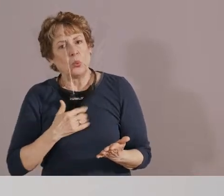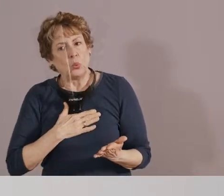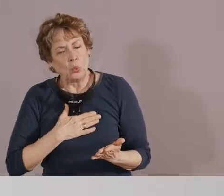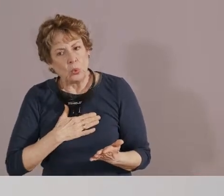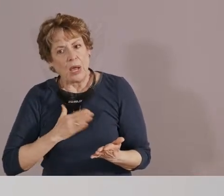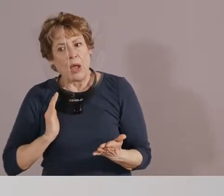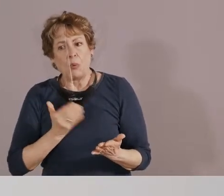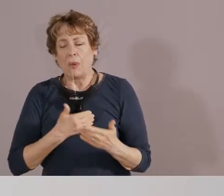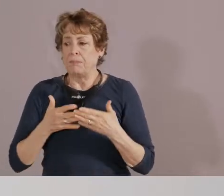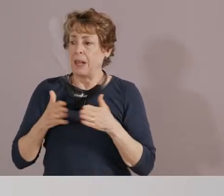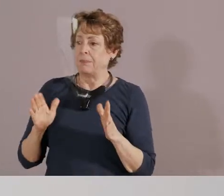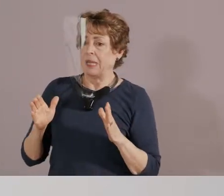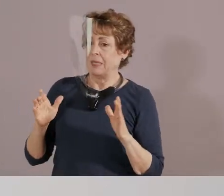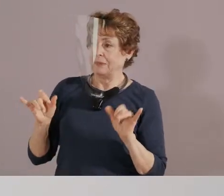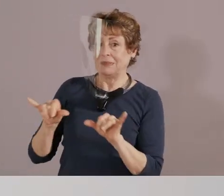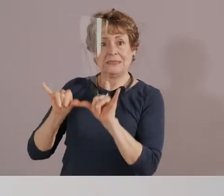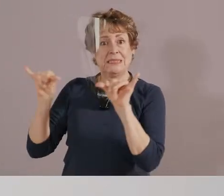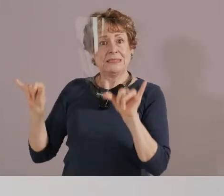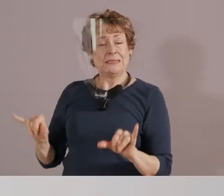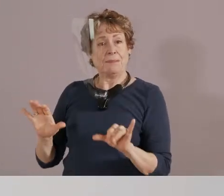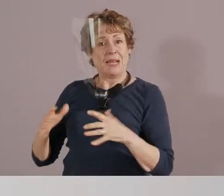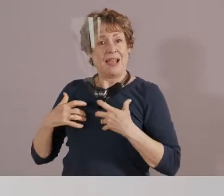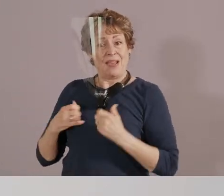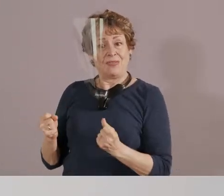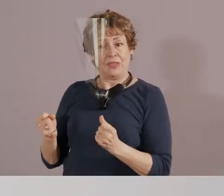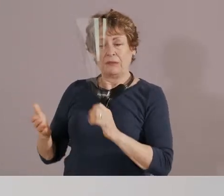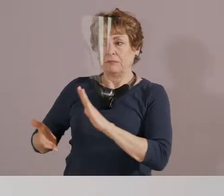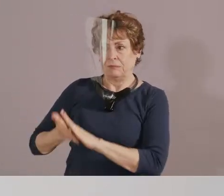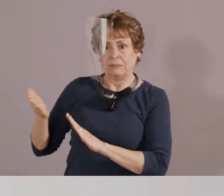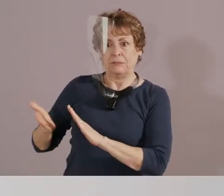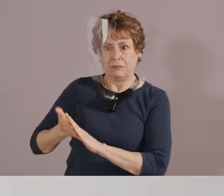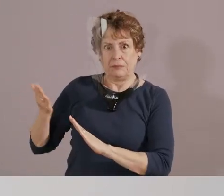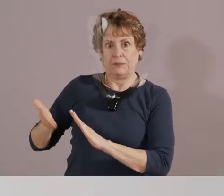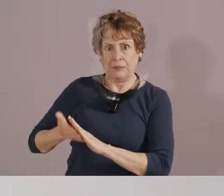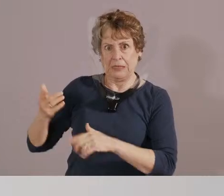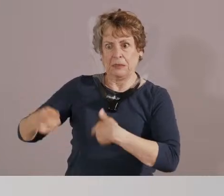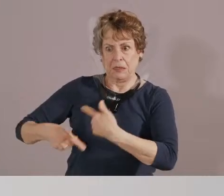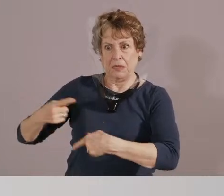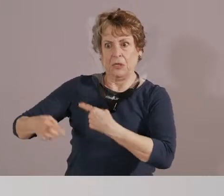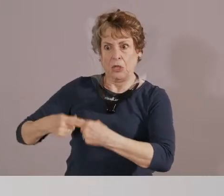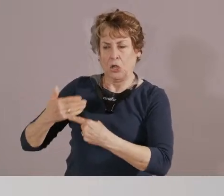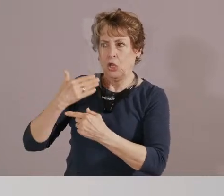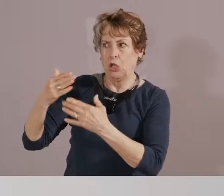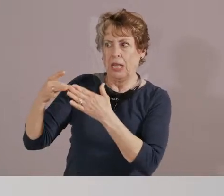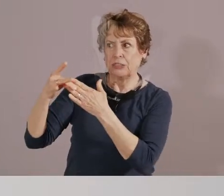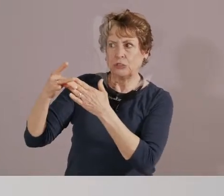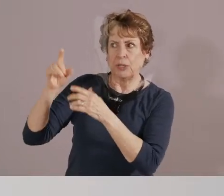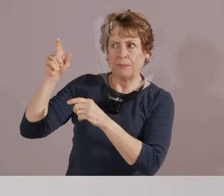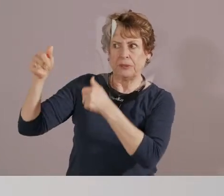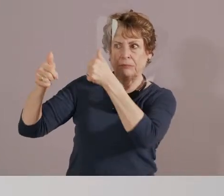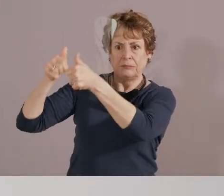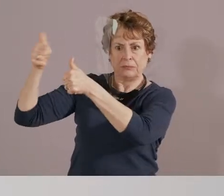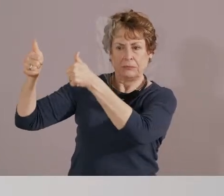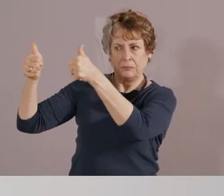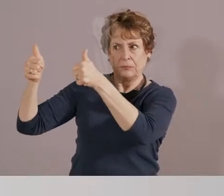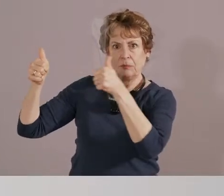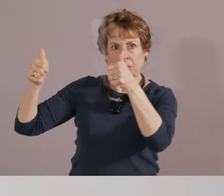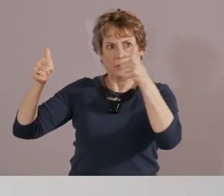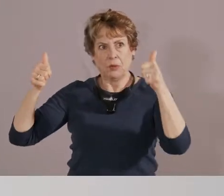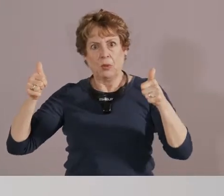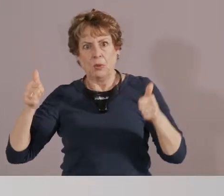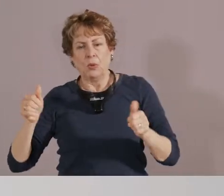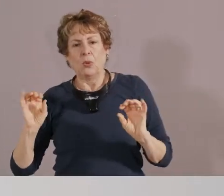leadership that our local levels have had. And I think that that's a really important thing, because a lot of states have not had